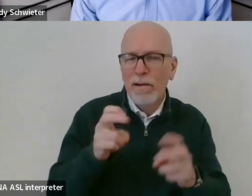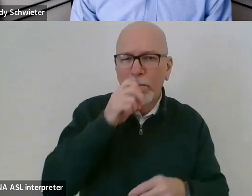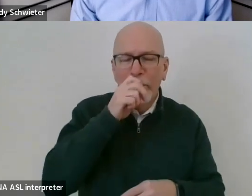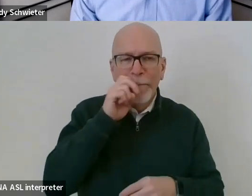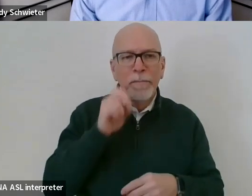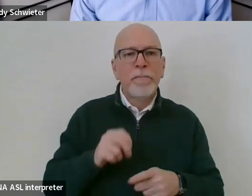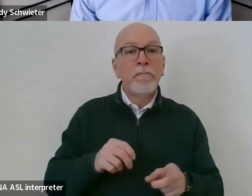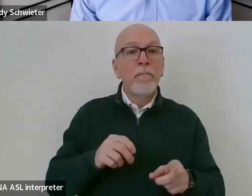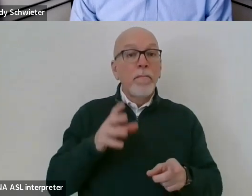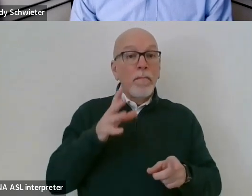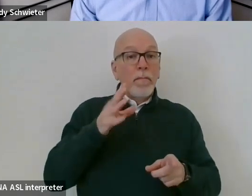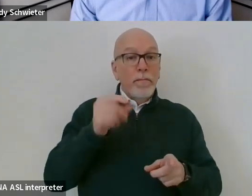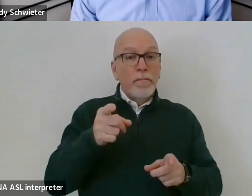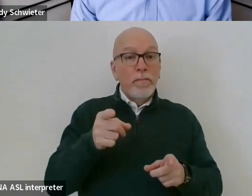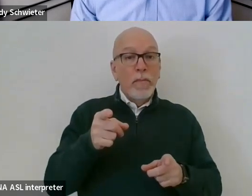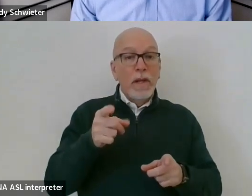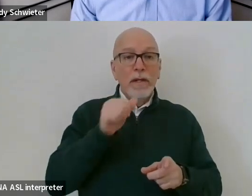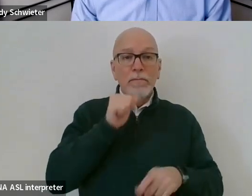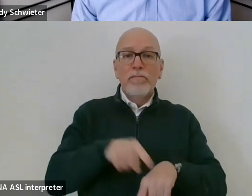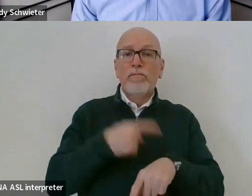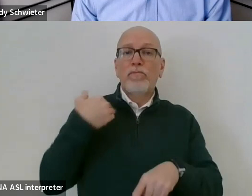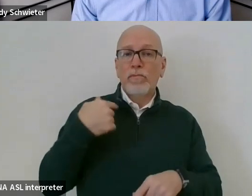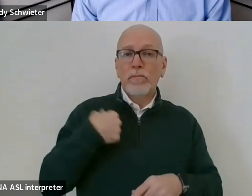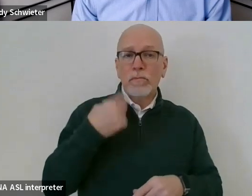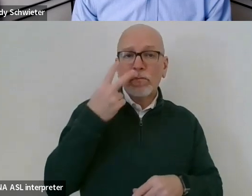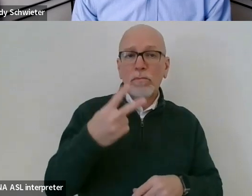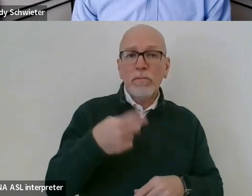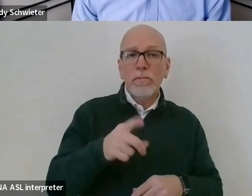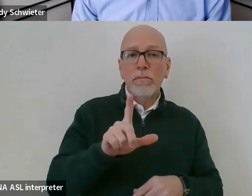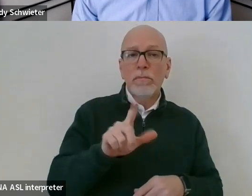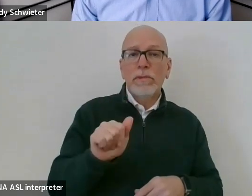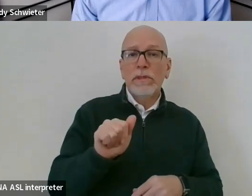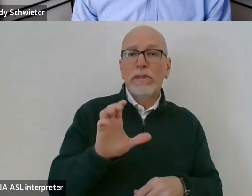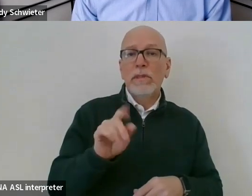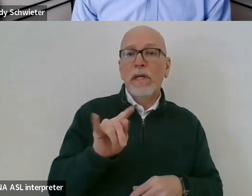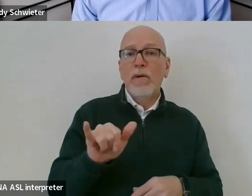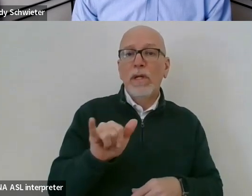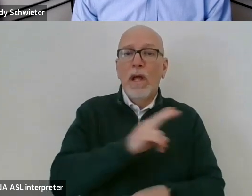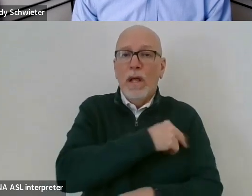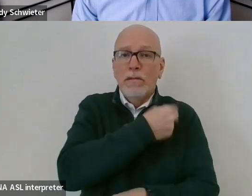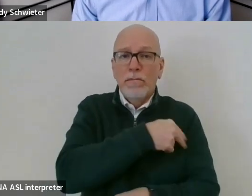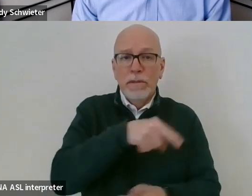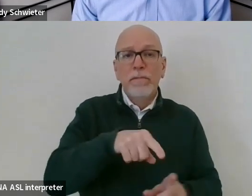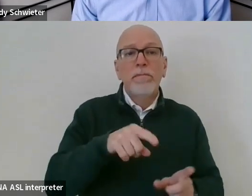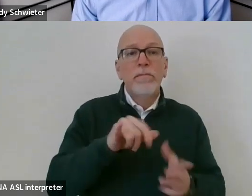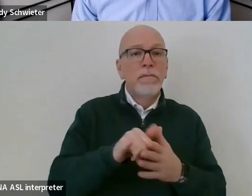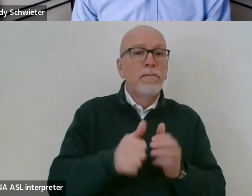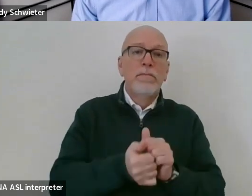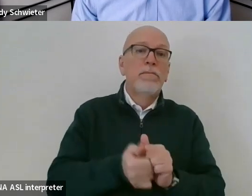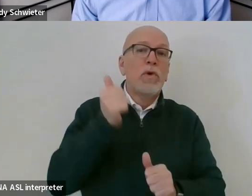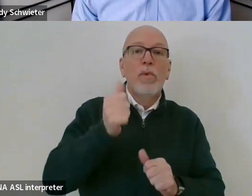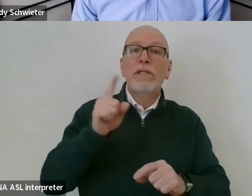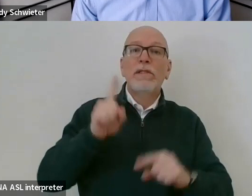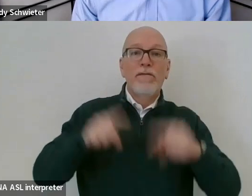Yeah, automatic translation. It wasn't too long ago that I saw that the LA County hospitals, which is the most